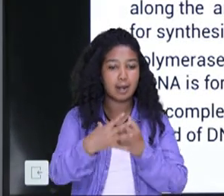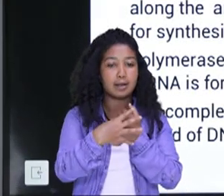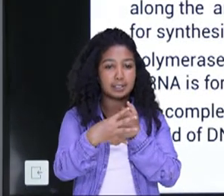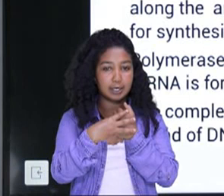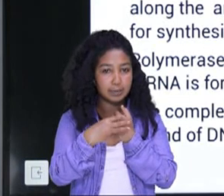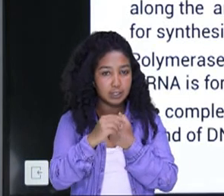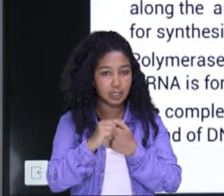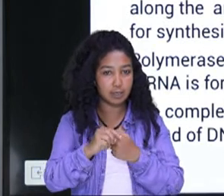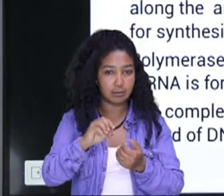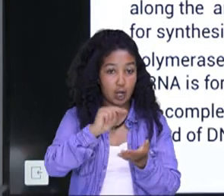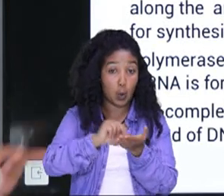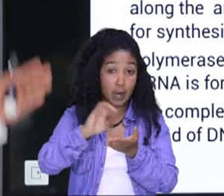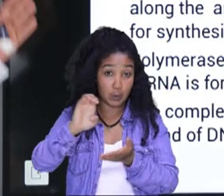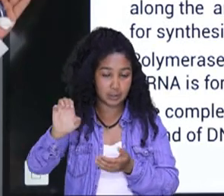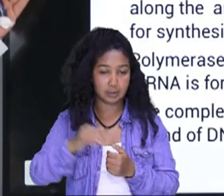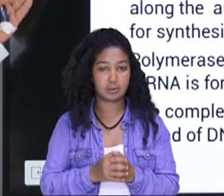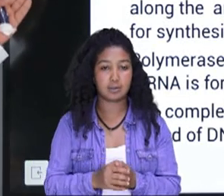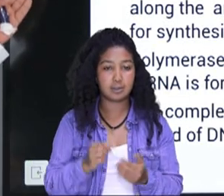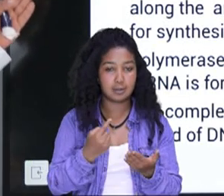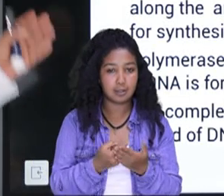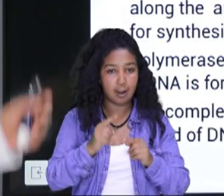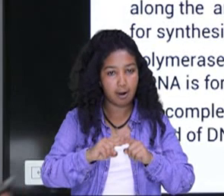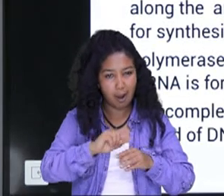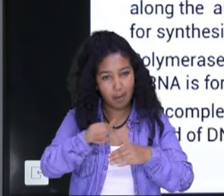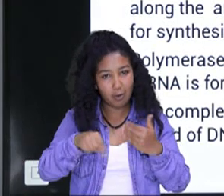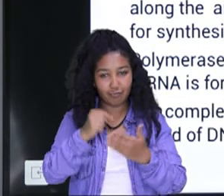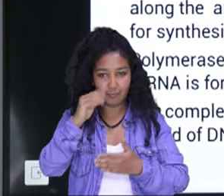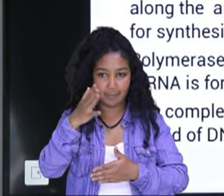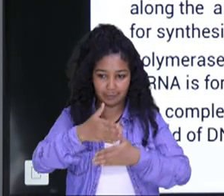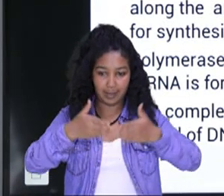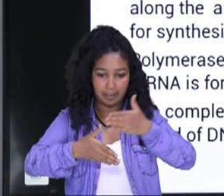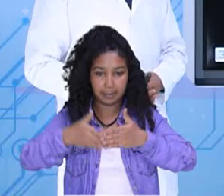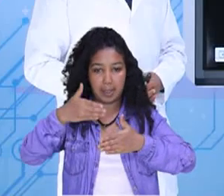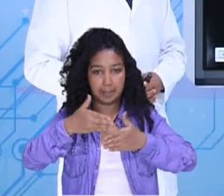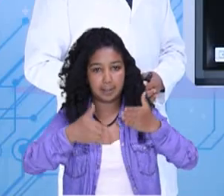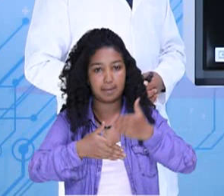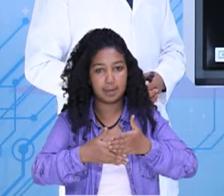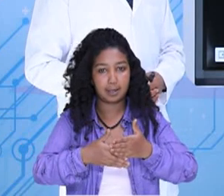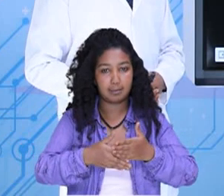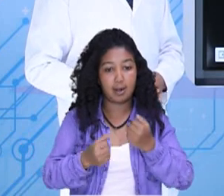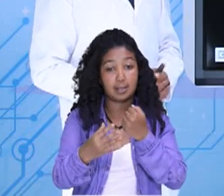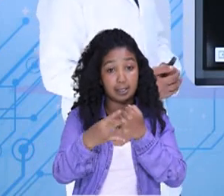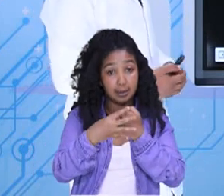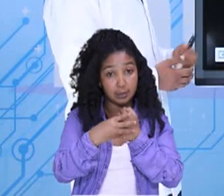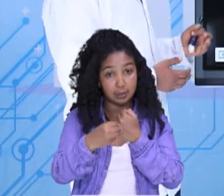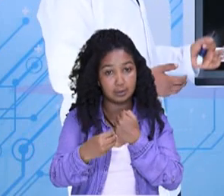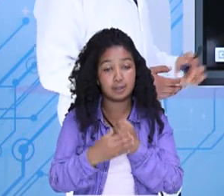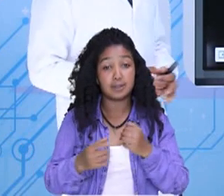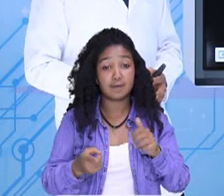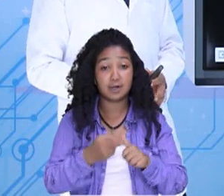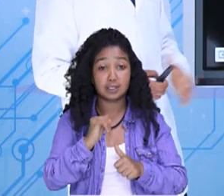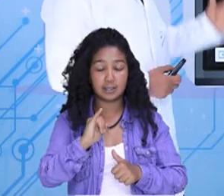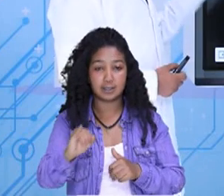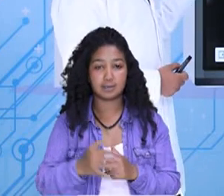transcription in eukaryotes. There are about 5 steps in transcription. The